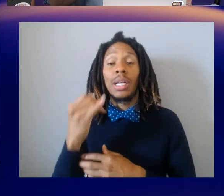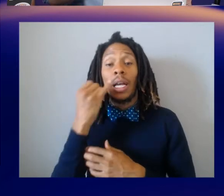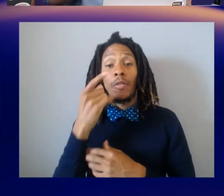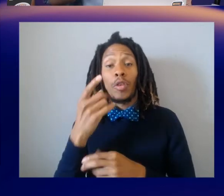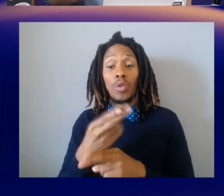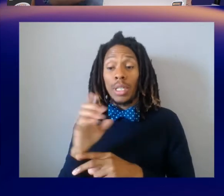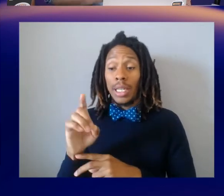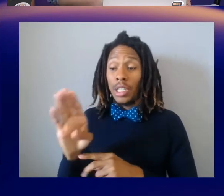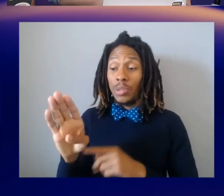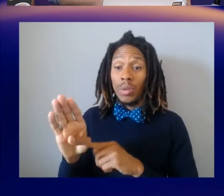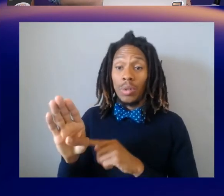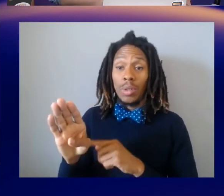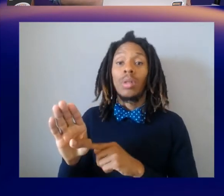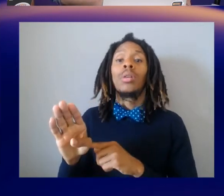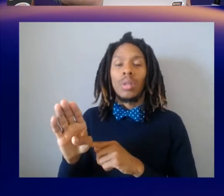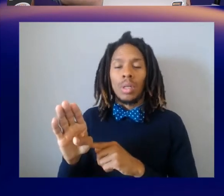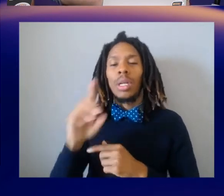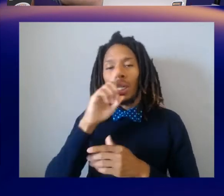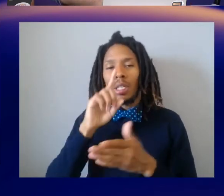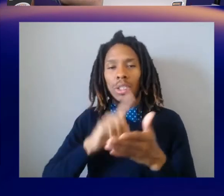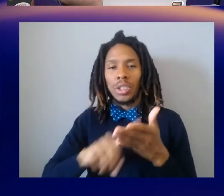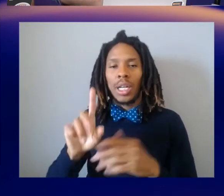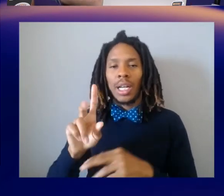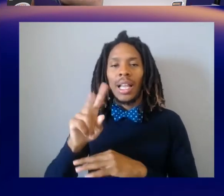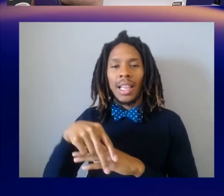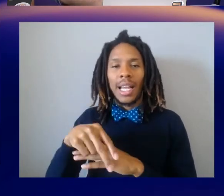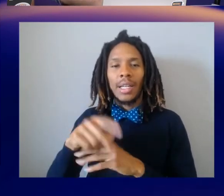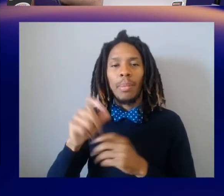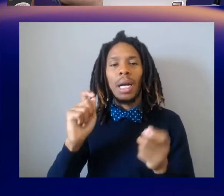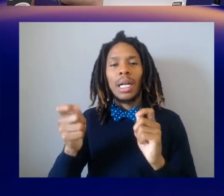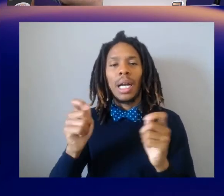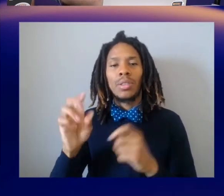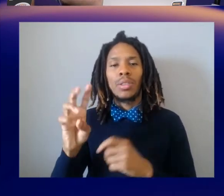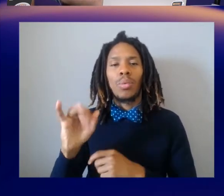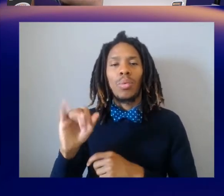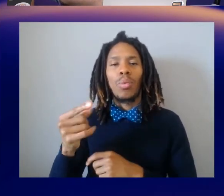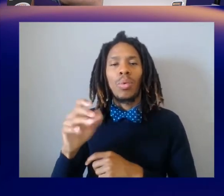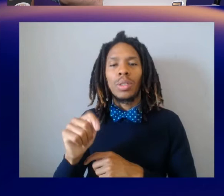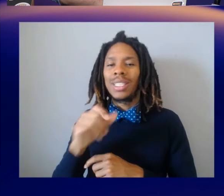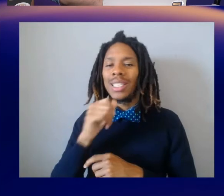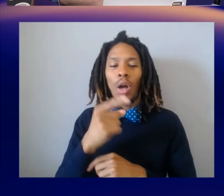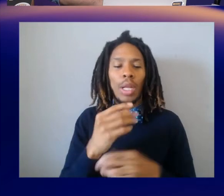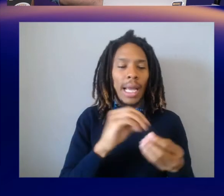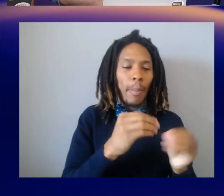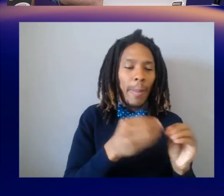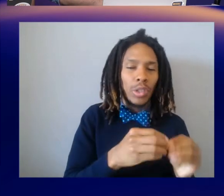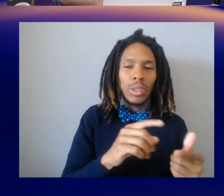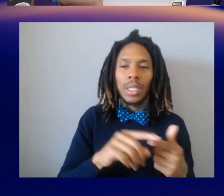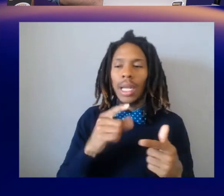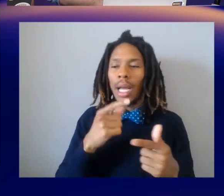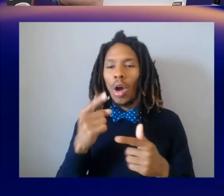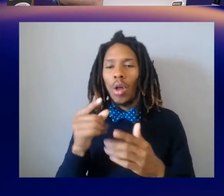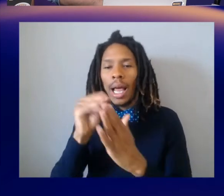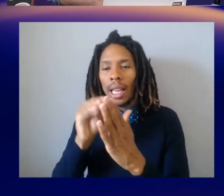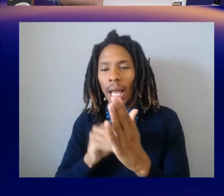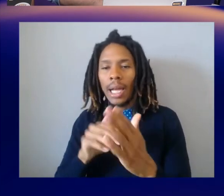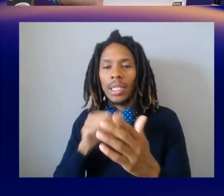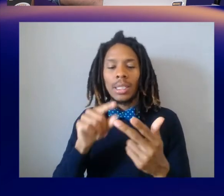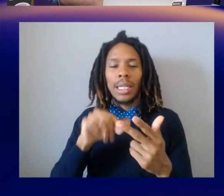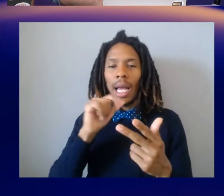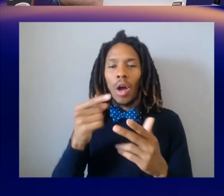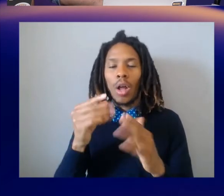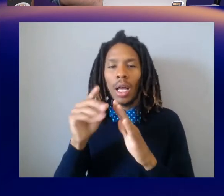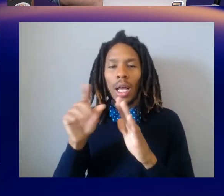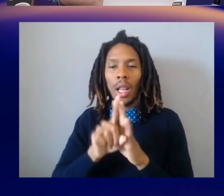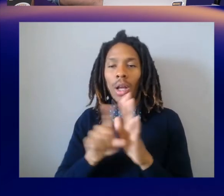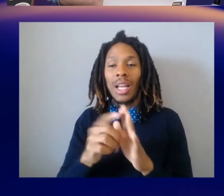dashboards, do check out the Lambda custom widgets because now it's not just metrics, it's not just logs, it's not just alarms. Any AWS